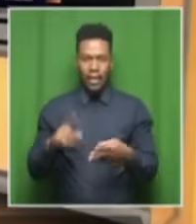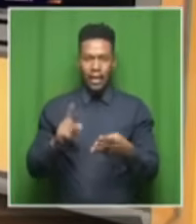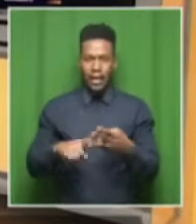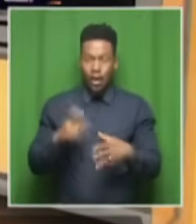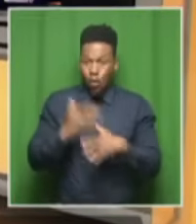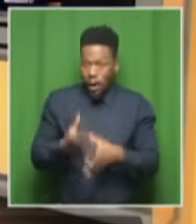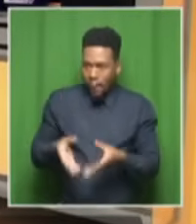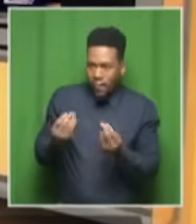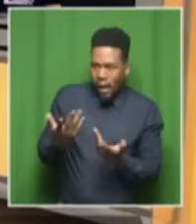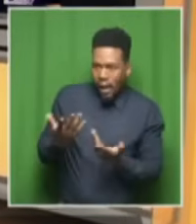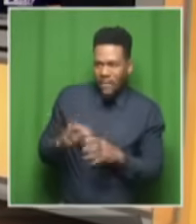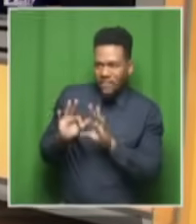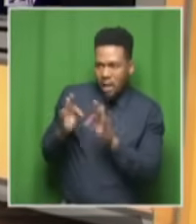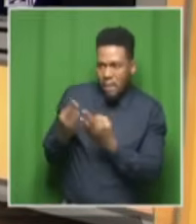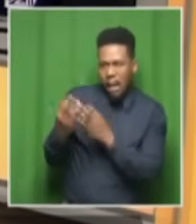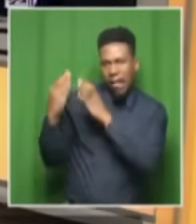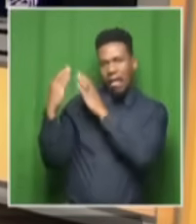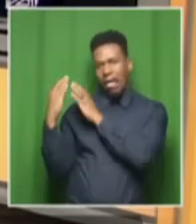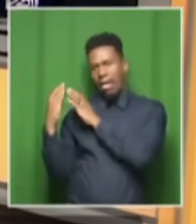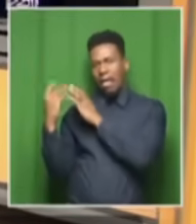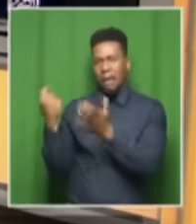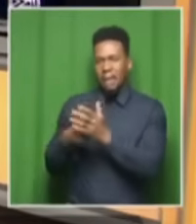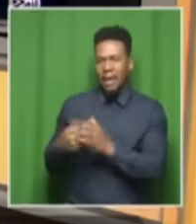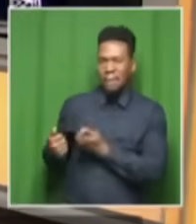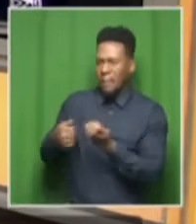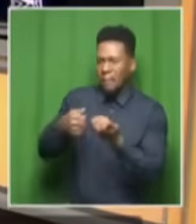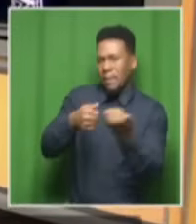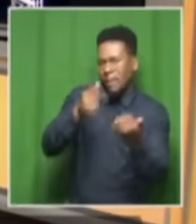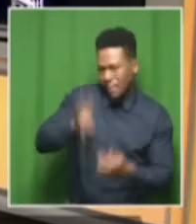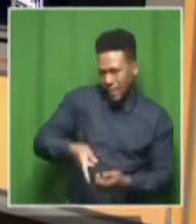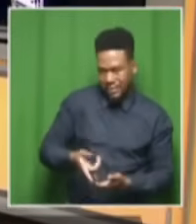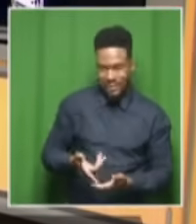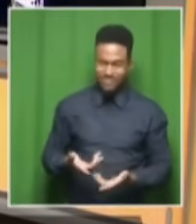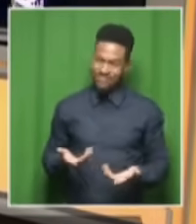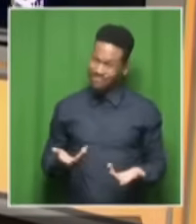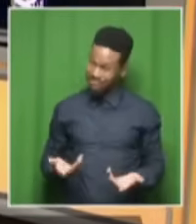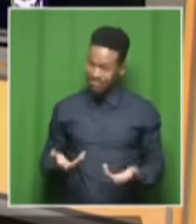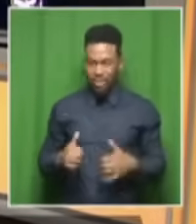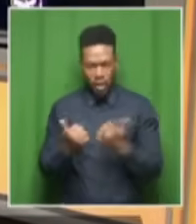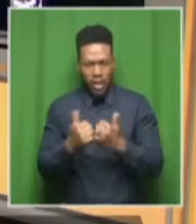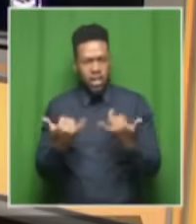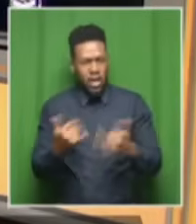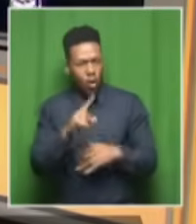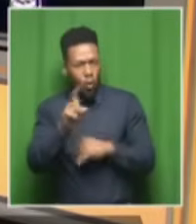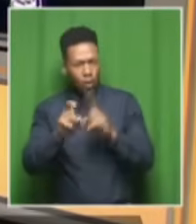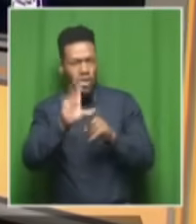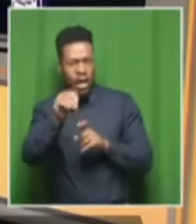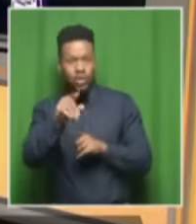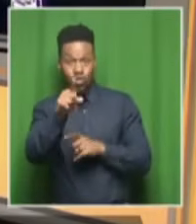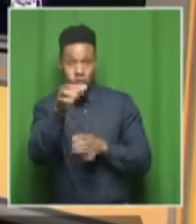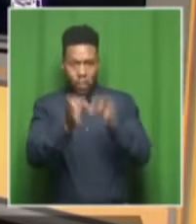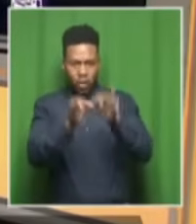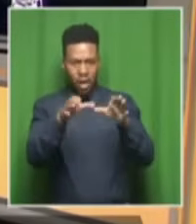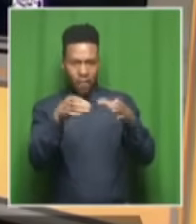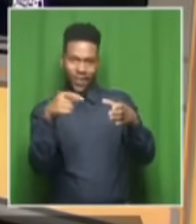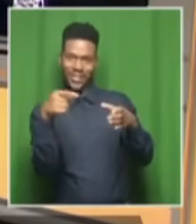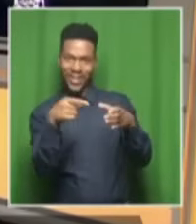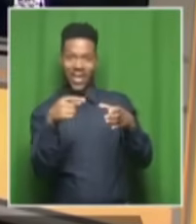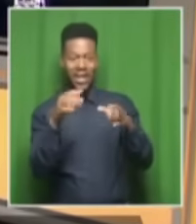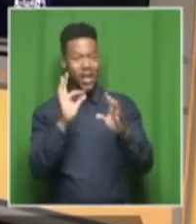your family and pay everything back. So let's talk to that same question. Is there a party that's speaking to you to